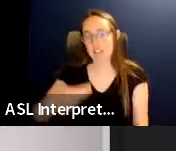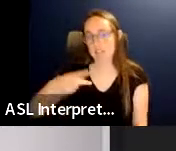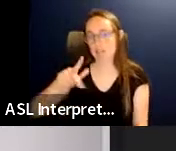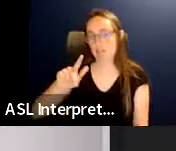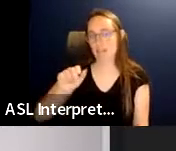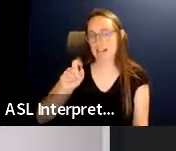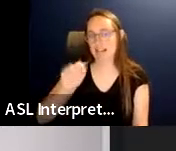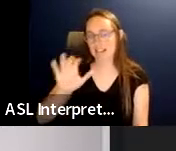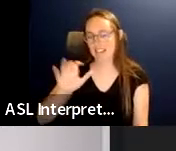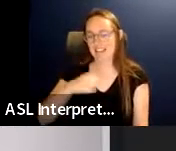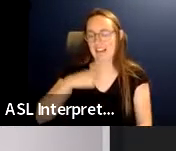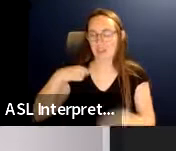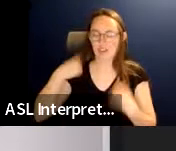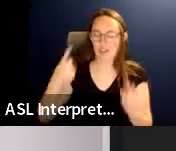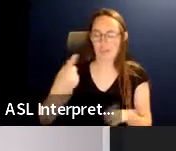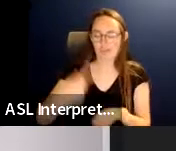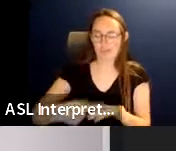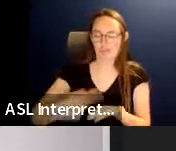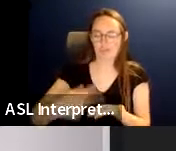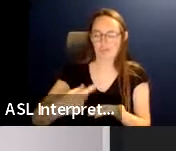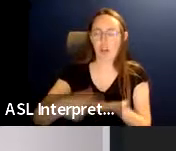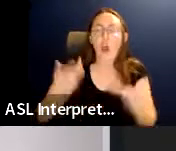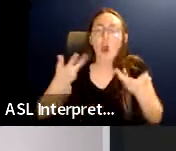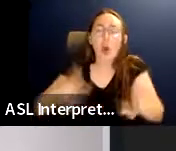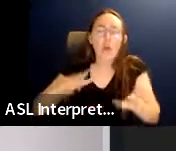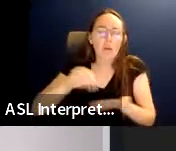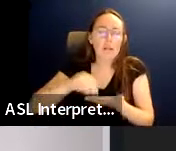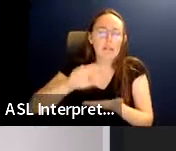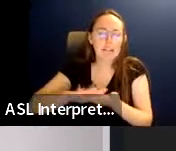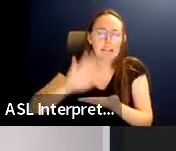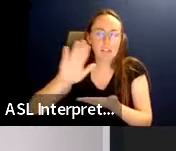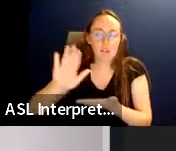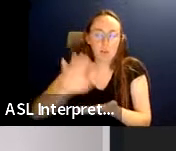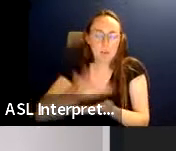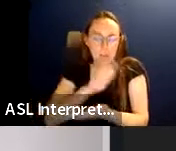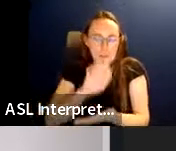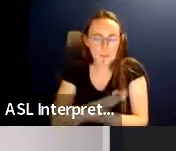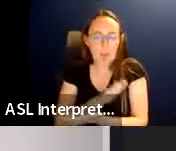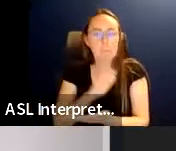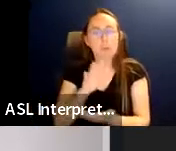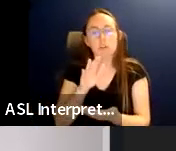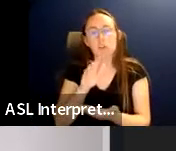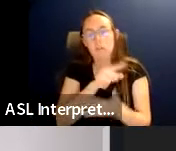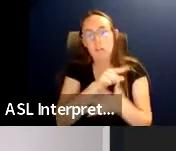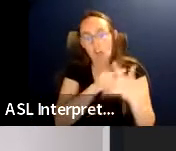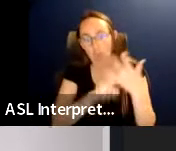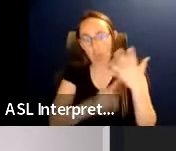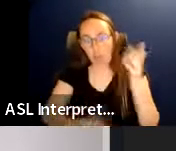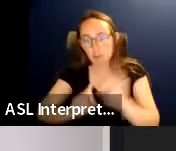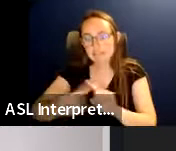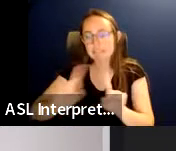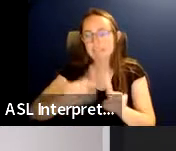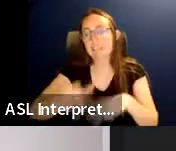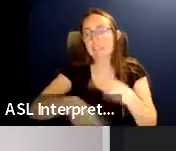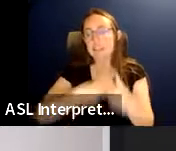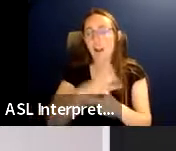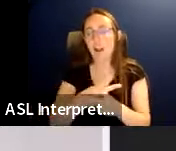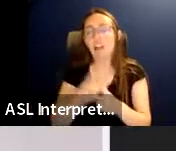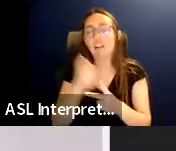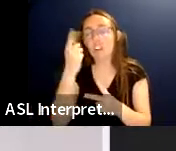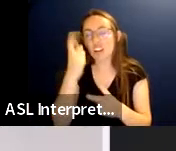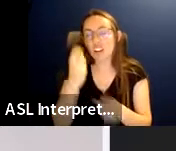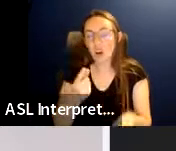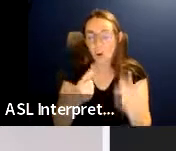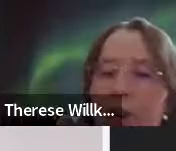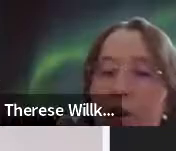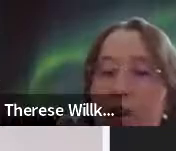and recommending, and that's in your handout. So corner guard and lock line and acrylic. One of the things I didn't talk about is that Sintra